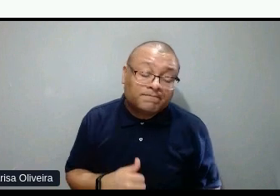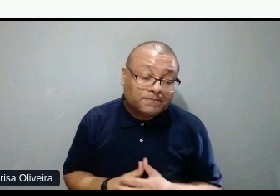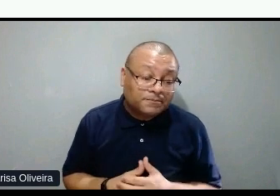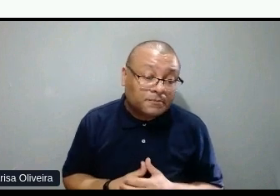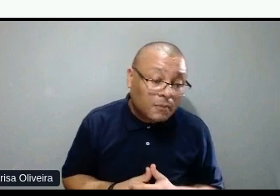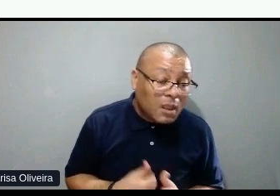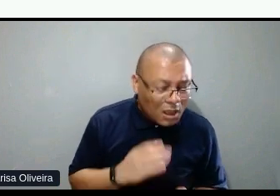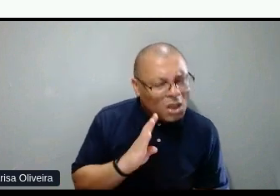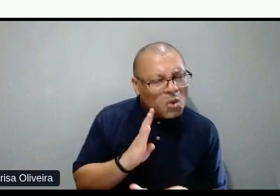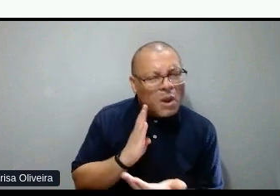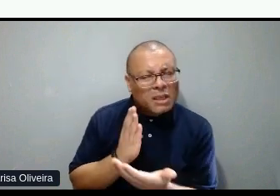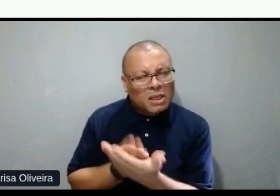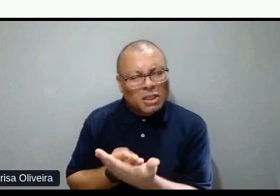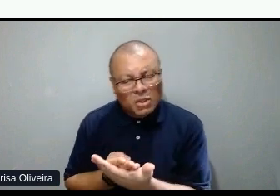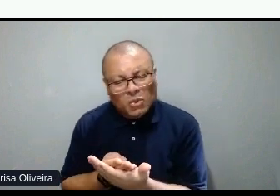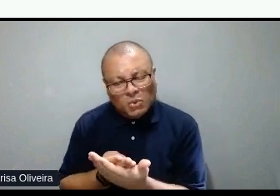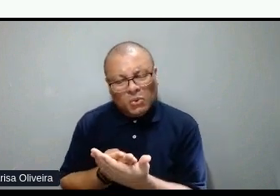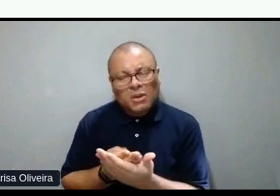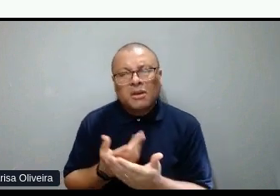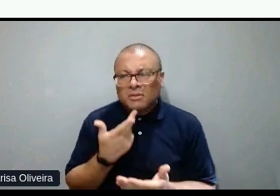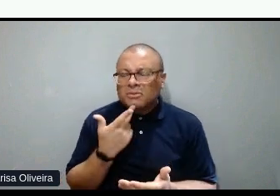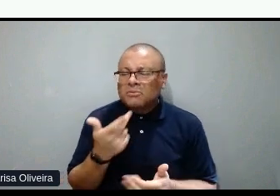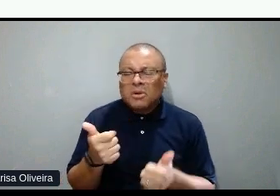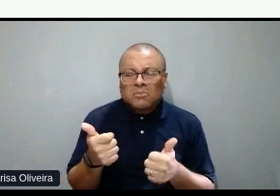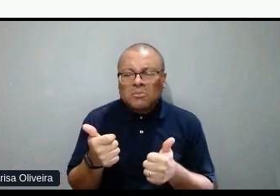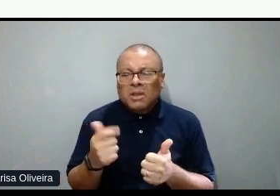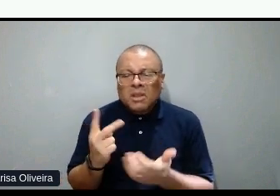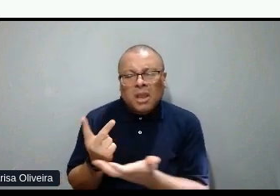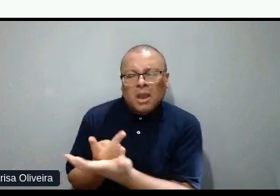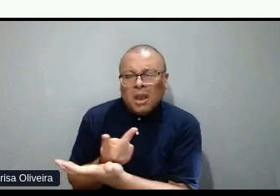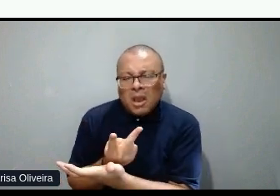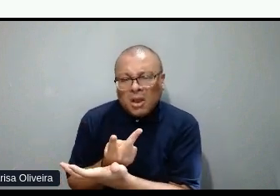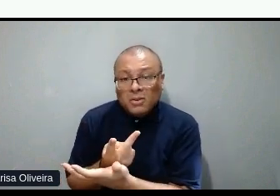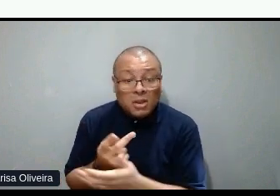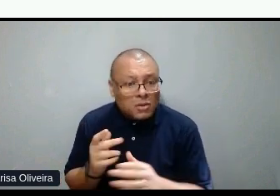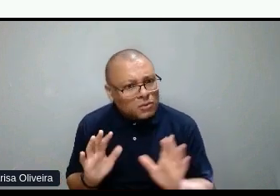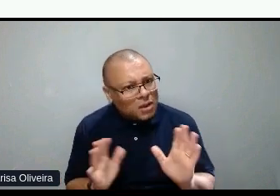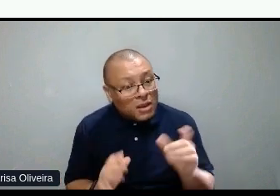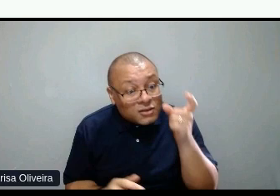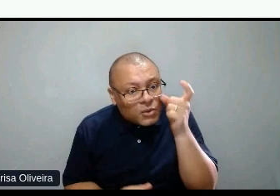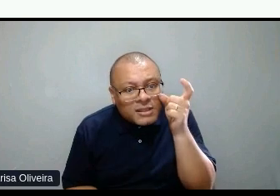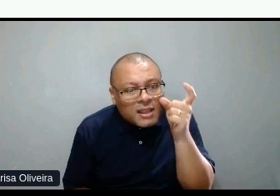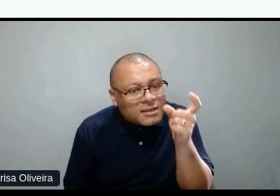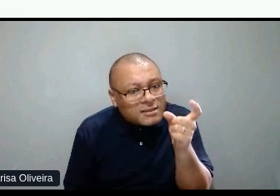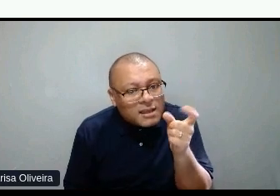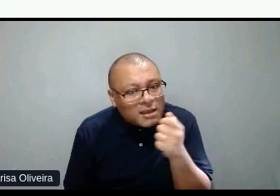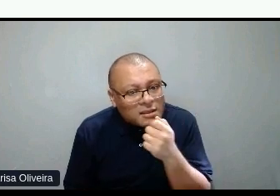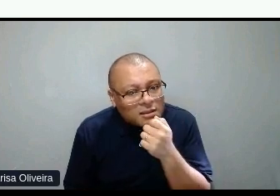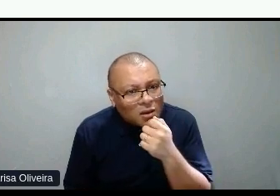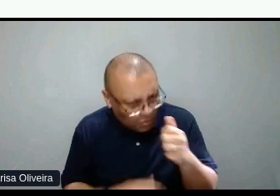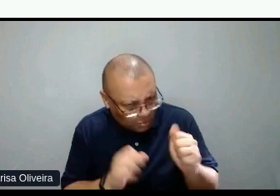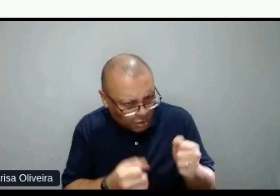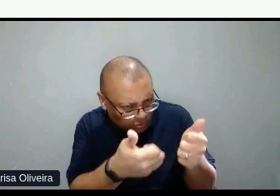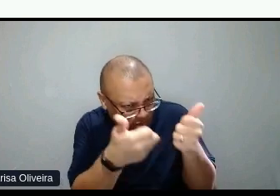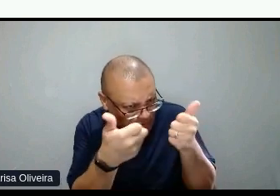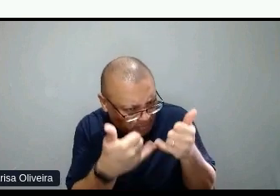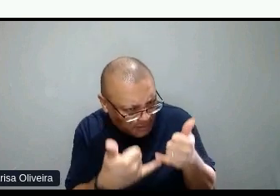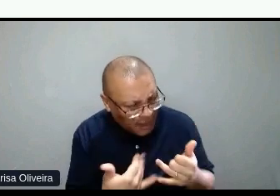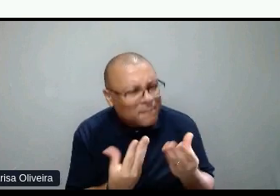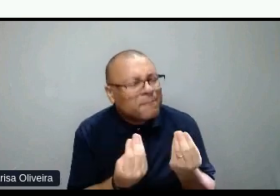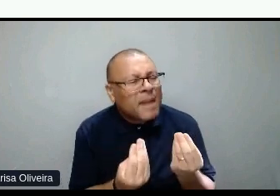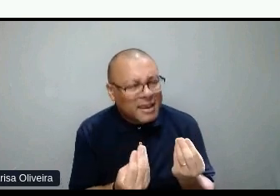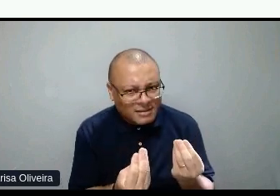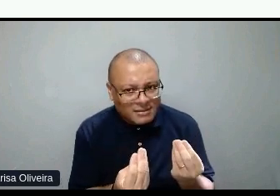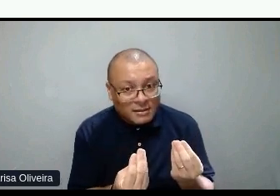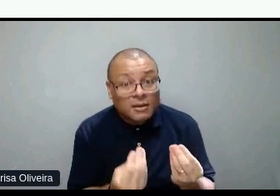I believe in this other thing. So instead of saying, well, that's totally wrong, going in and like, oh, that's interesting. Can you tell me more about this thing? Model